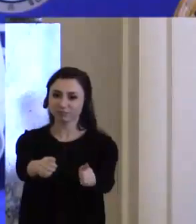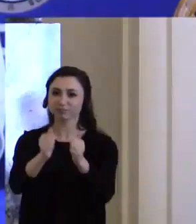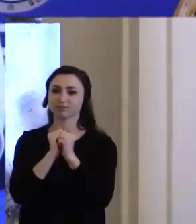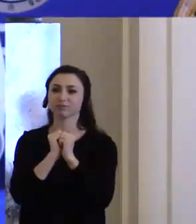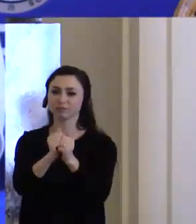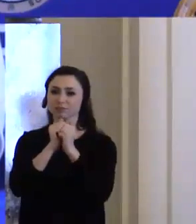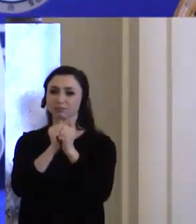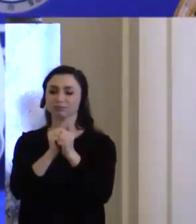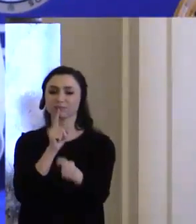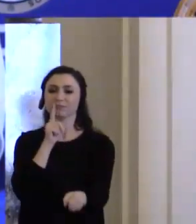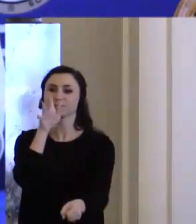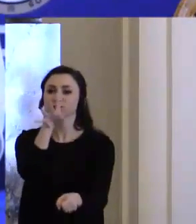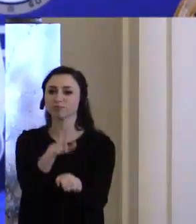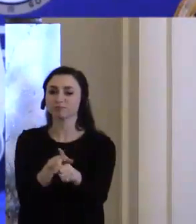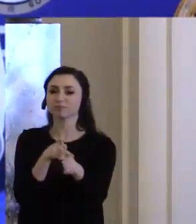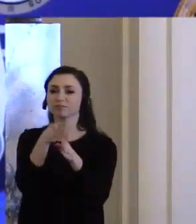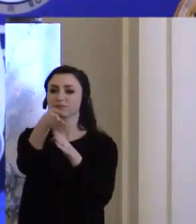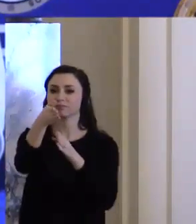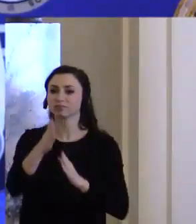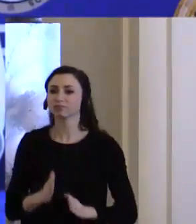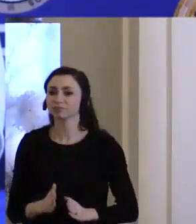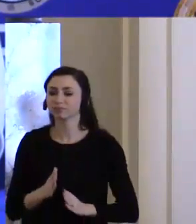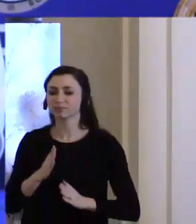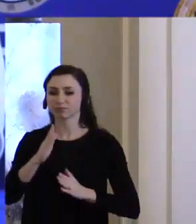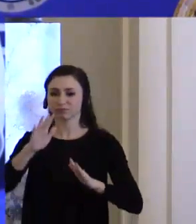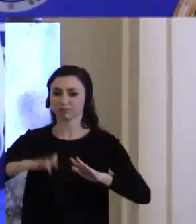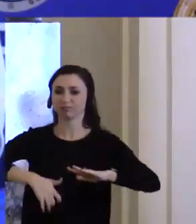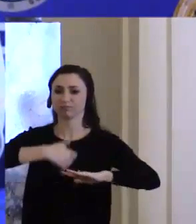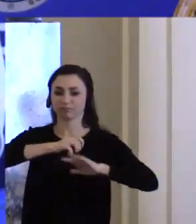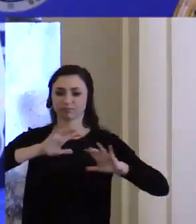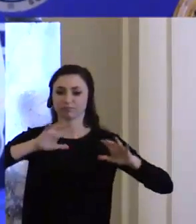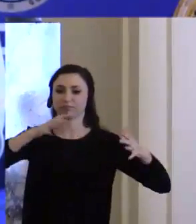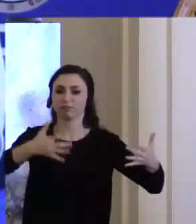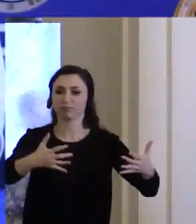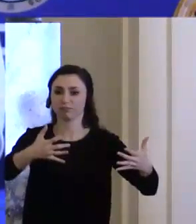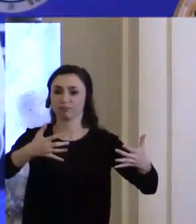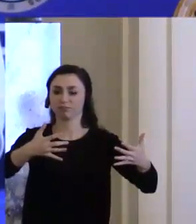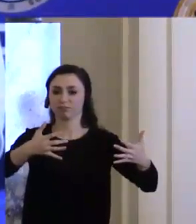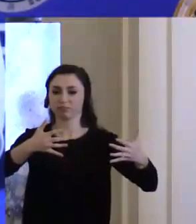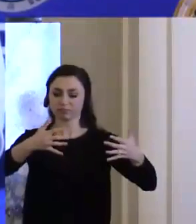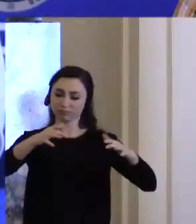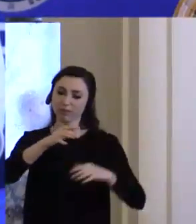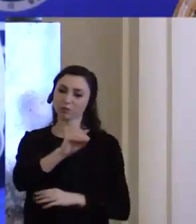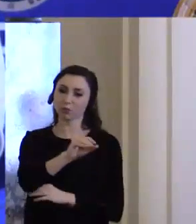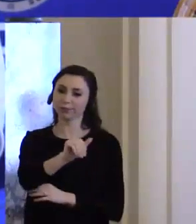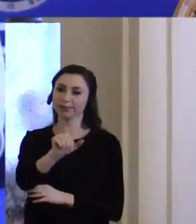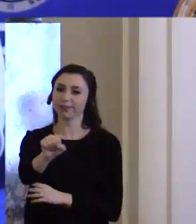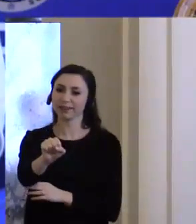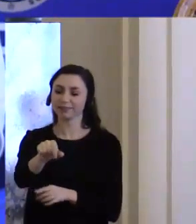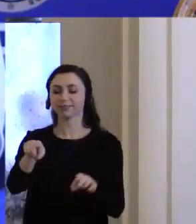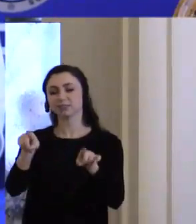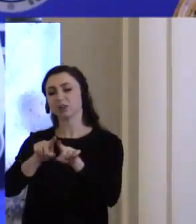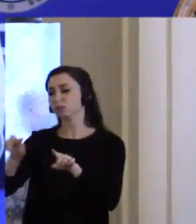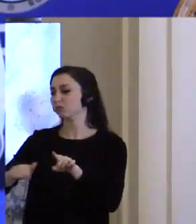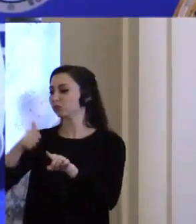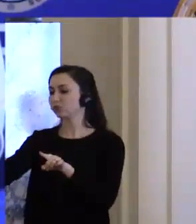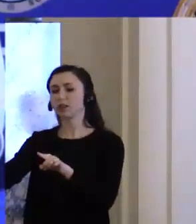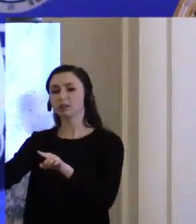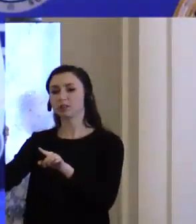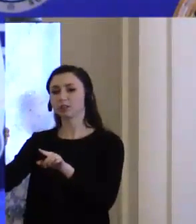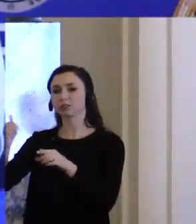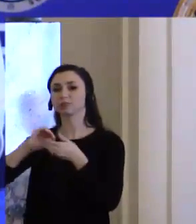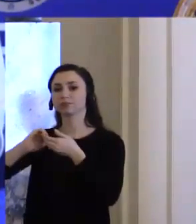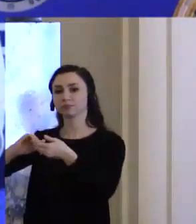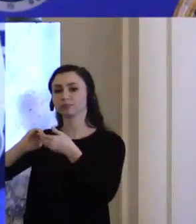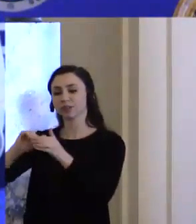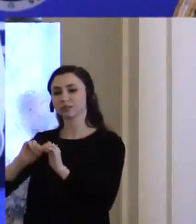dedicated professionals that comprise the General Secretariat of the OAS and its affiliated agencies.